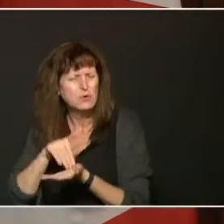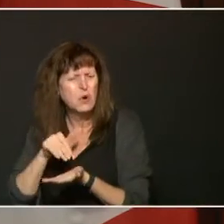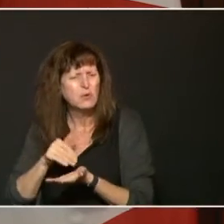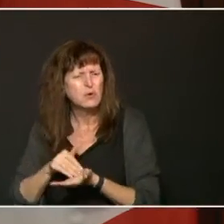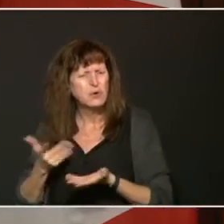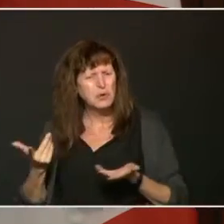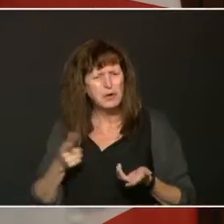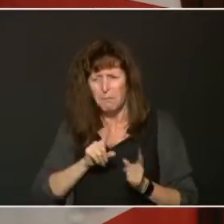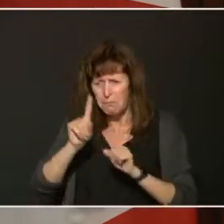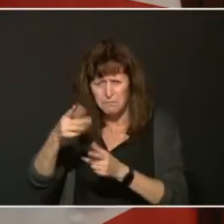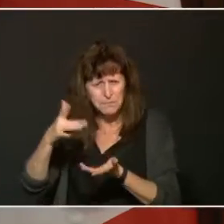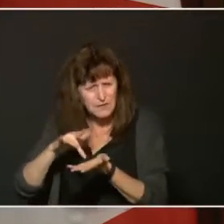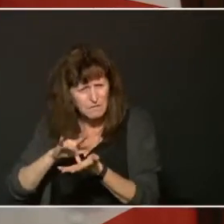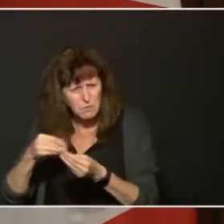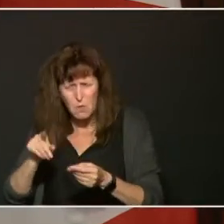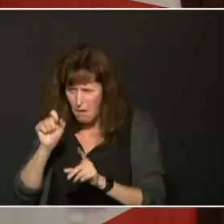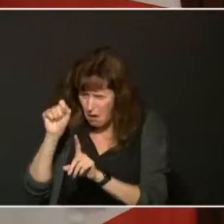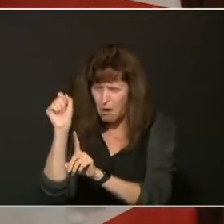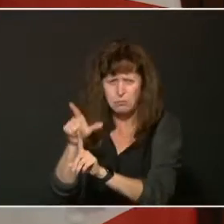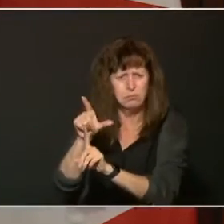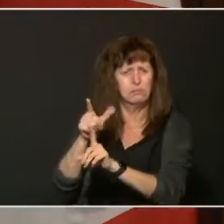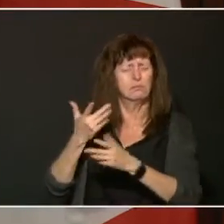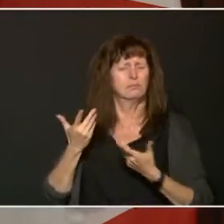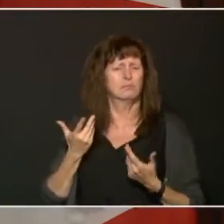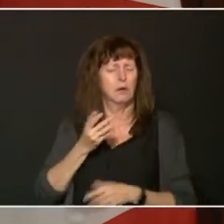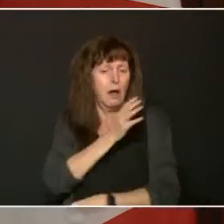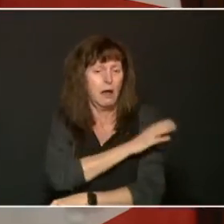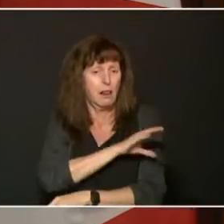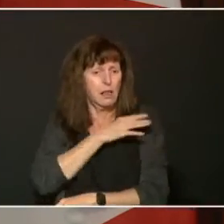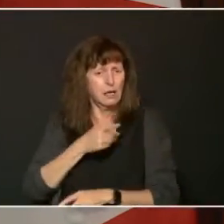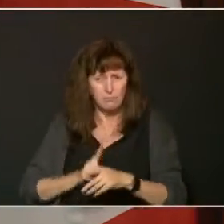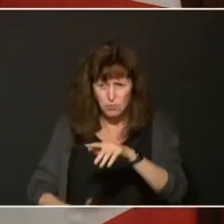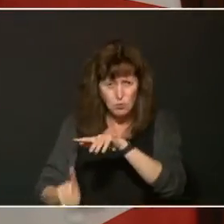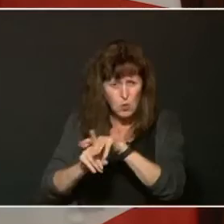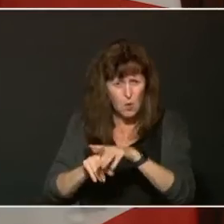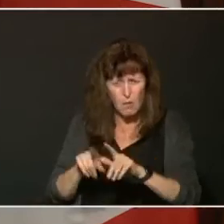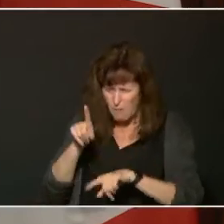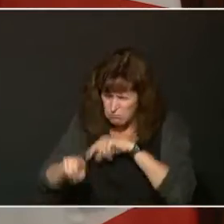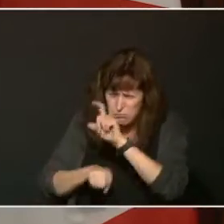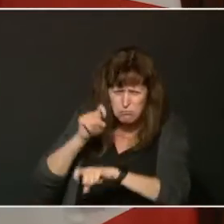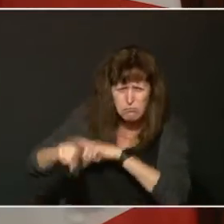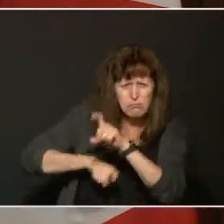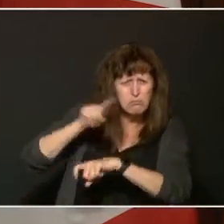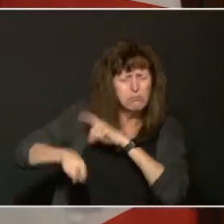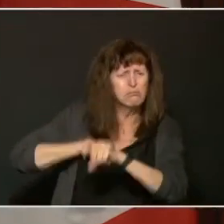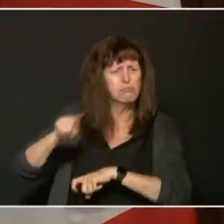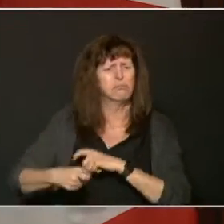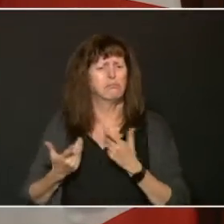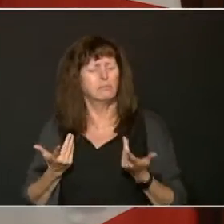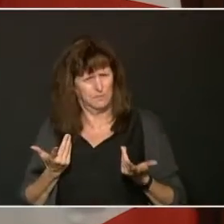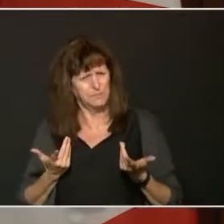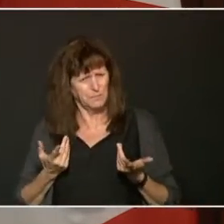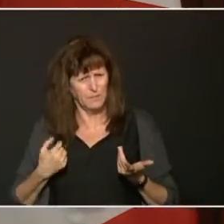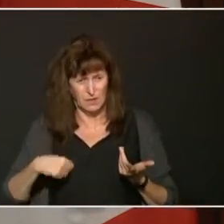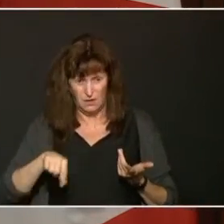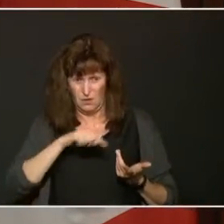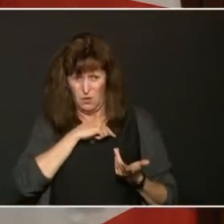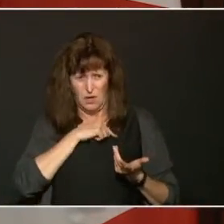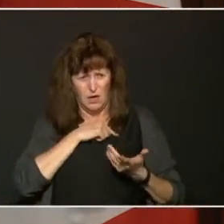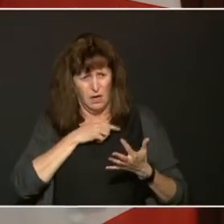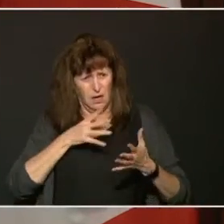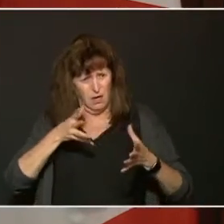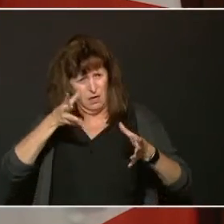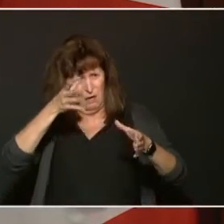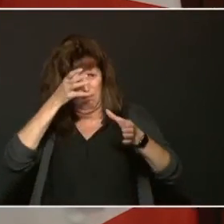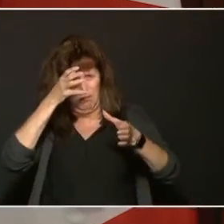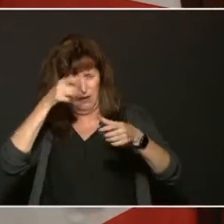pharmacist, go to the clinic and ask questions, because we know a lot about these vaccines. We know it's safe,